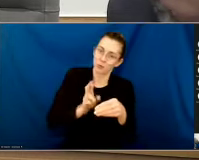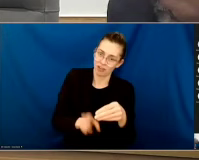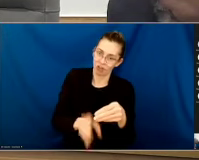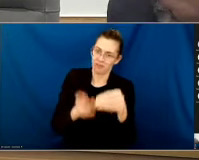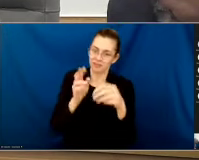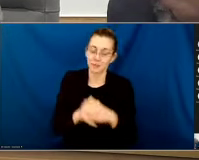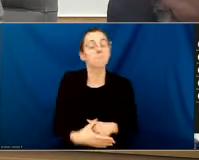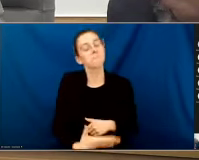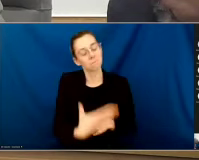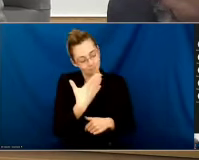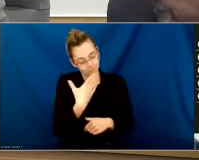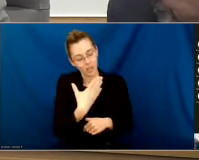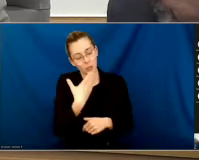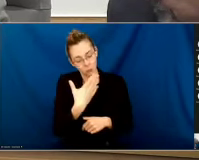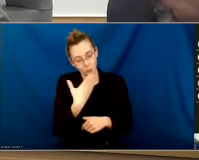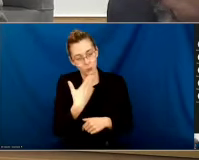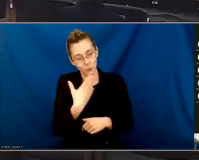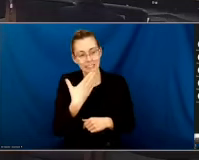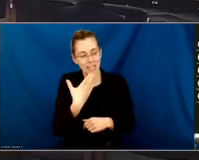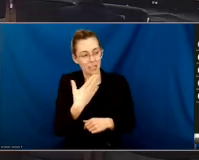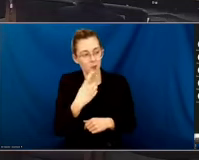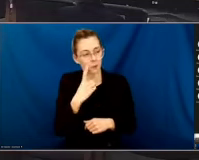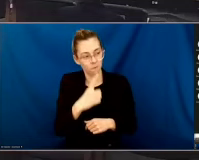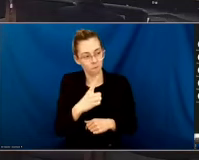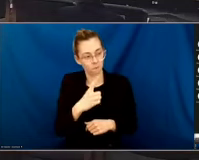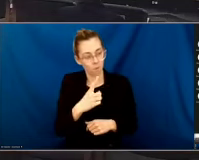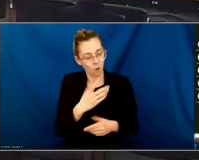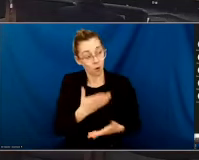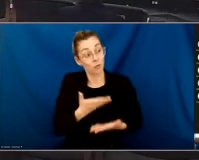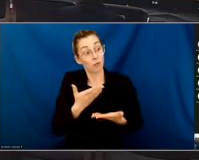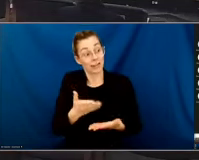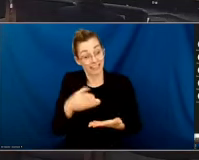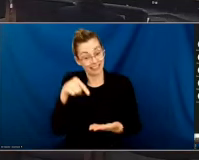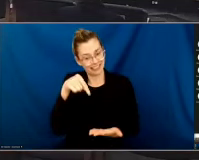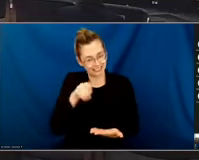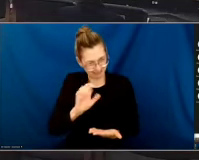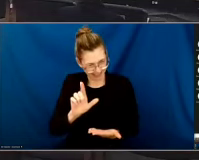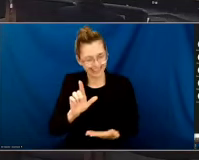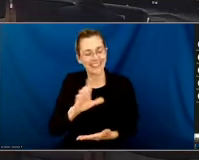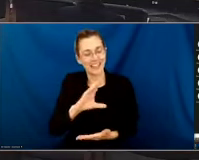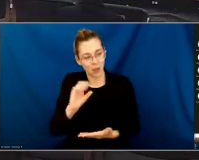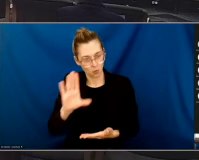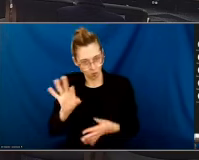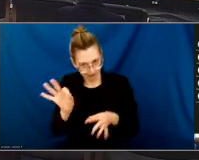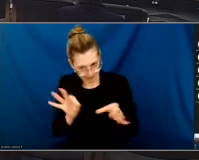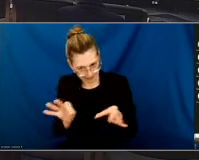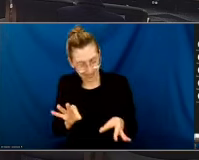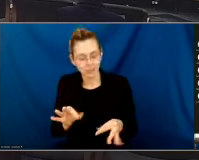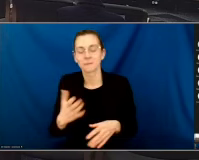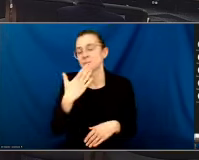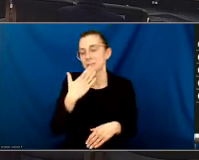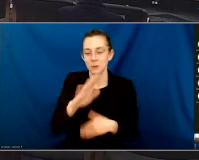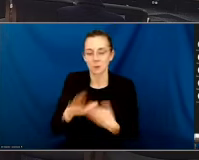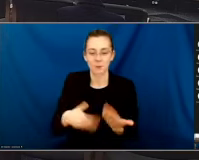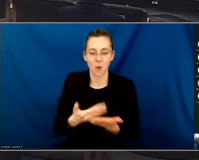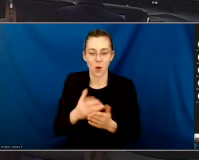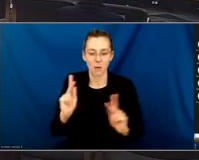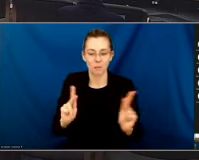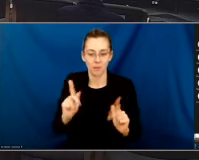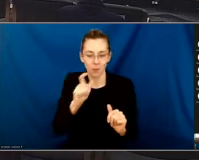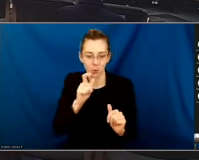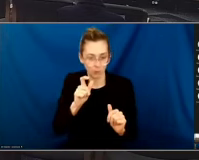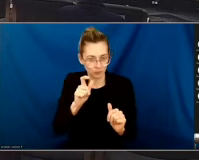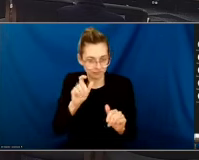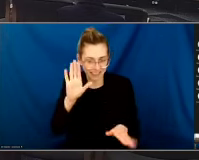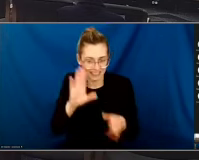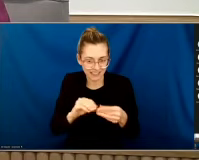bringing. Thank you so much for bringing this bill, and that explanation. And thank you to all who testified. We're going to go ahead